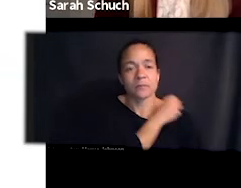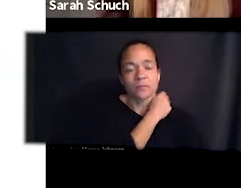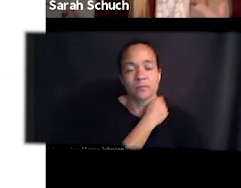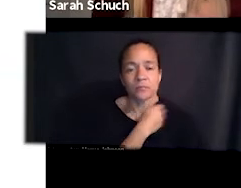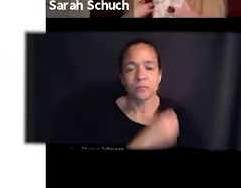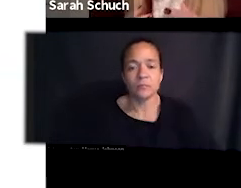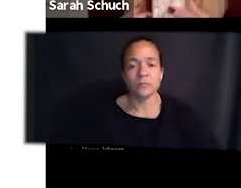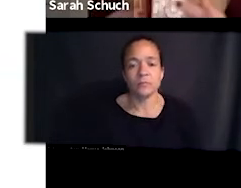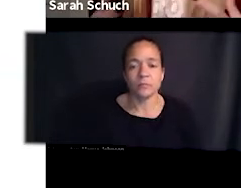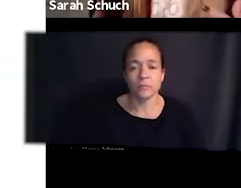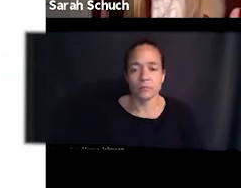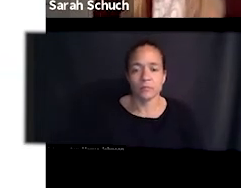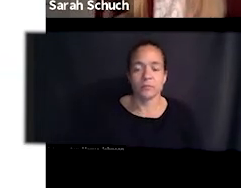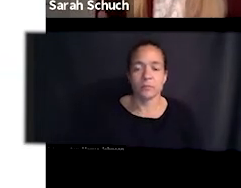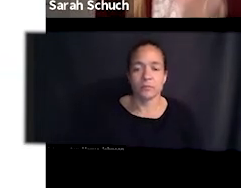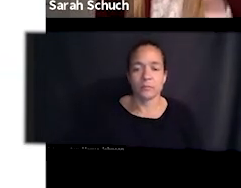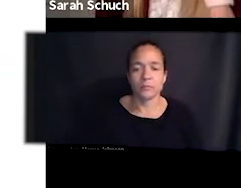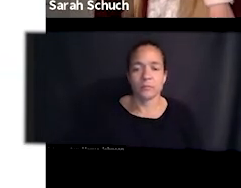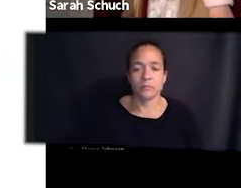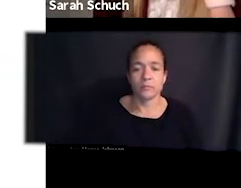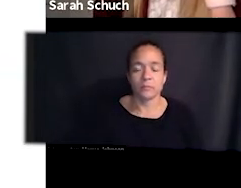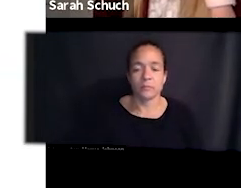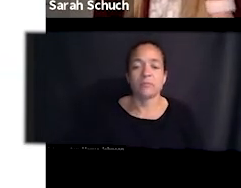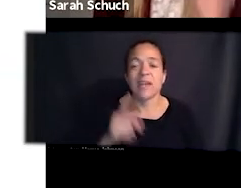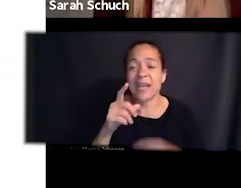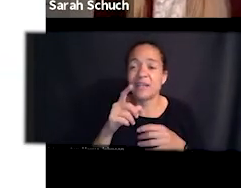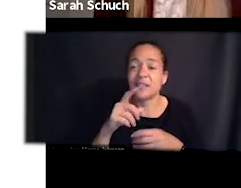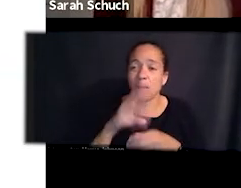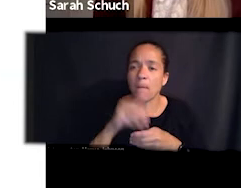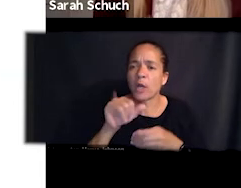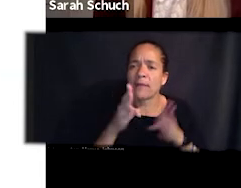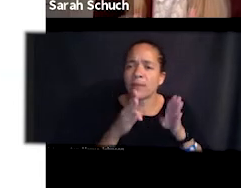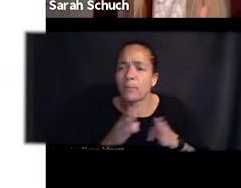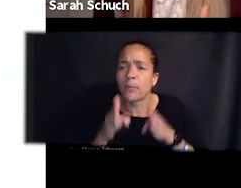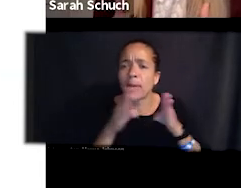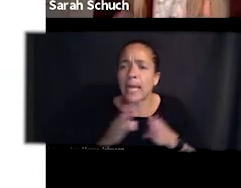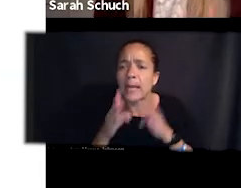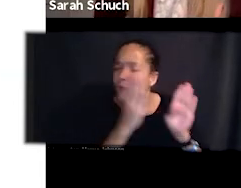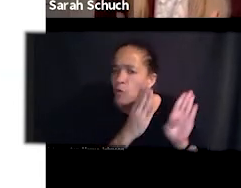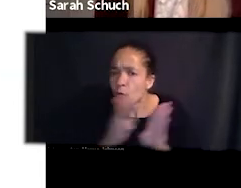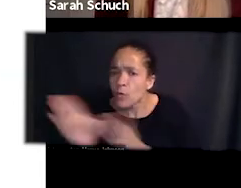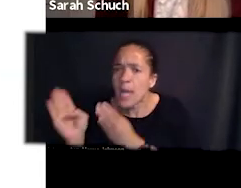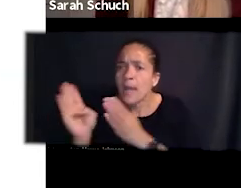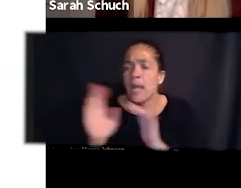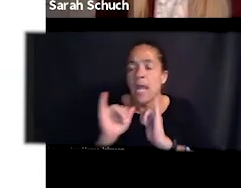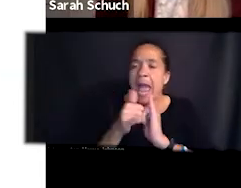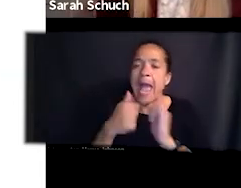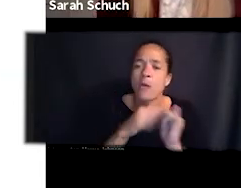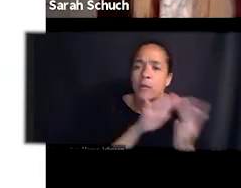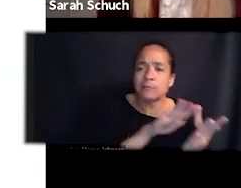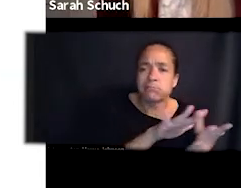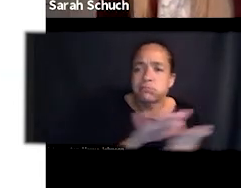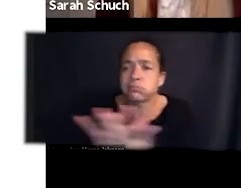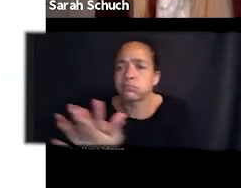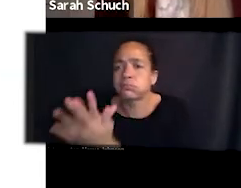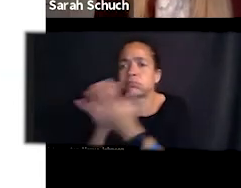And part of the preparation and getting ready was really talking about how we could reach as many people as possible.